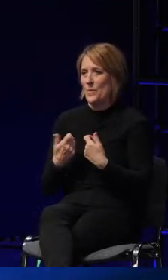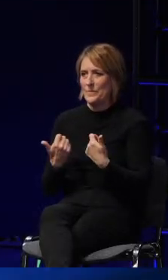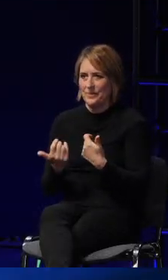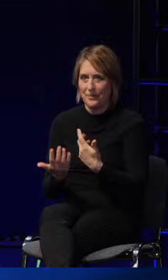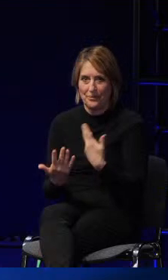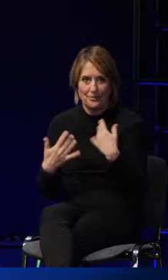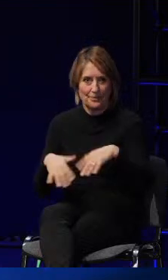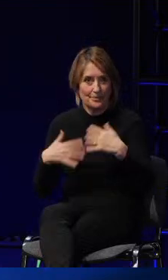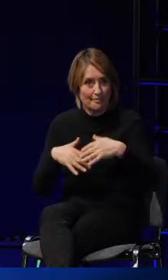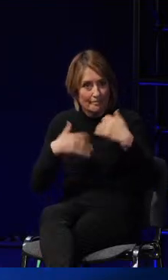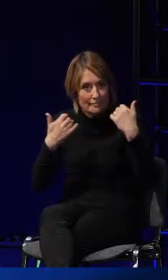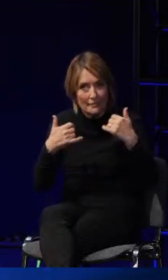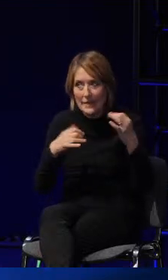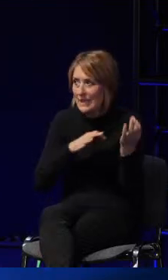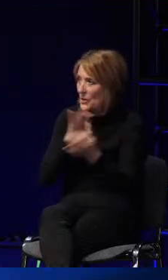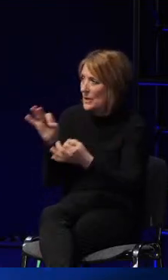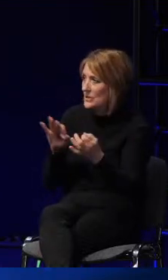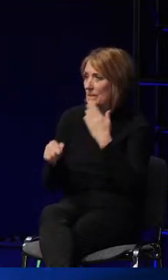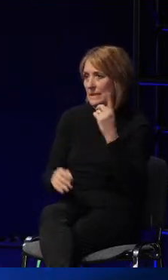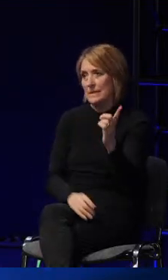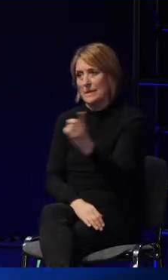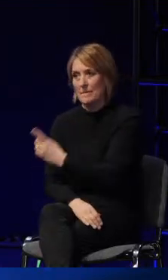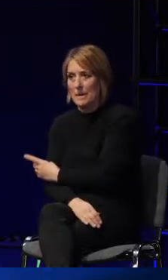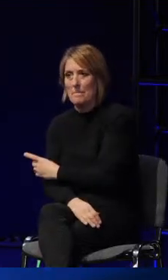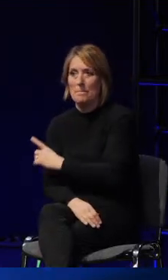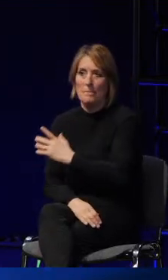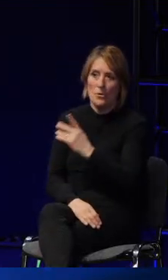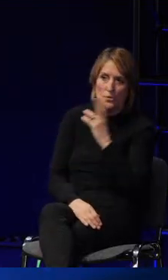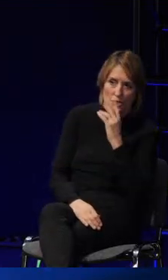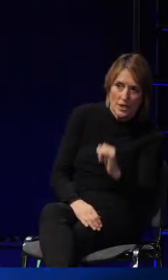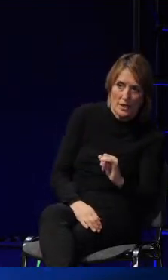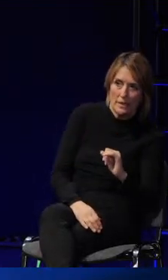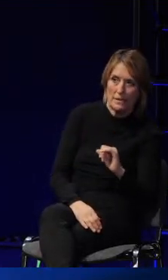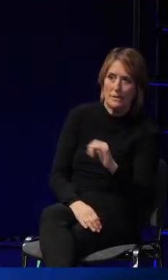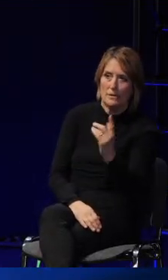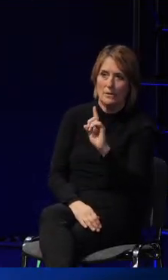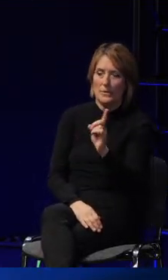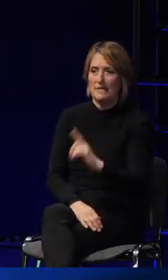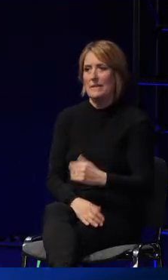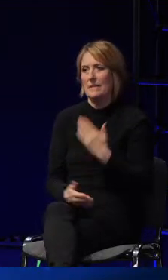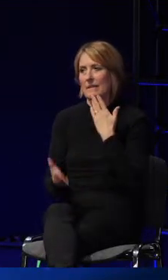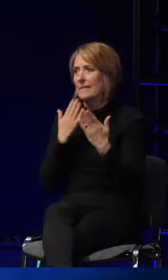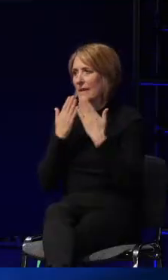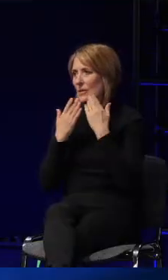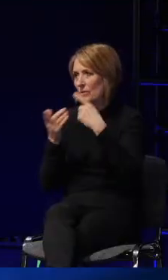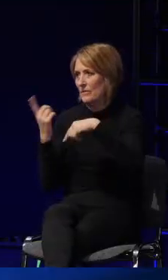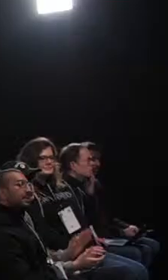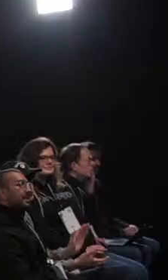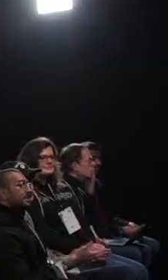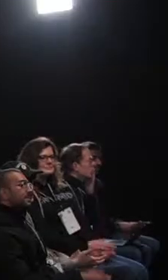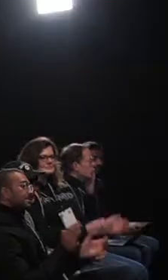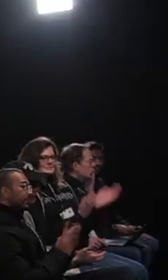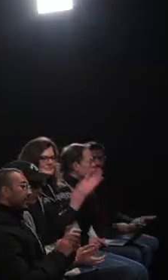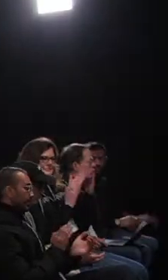So that's it. If you have any questions, feel free to come up or check us out in the stand, and I just want to thank everybody for being here.